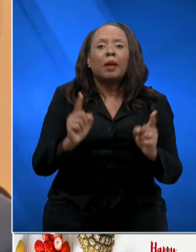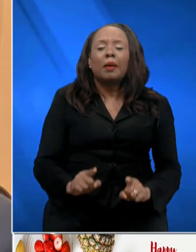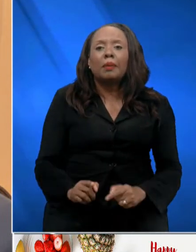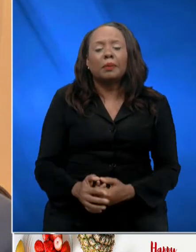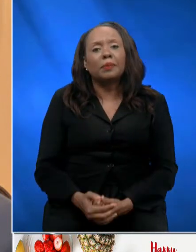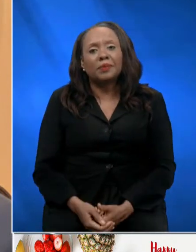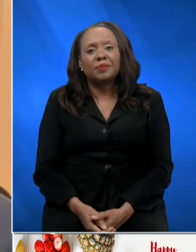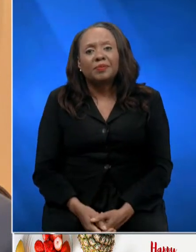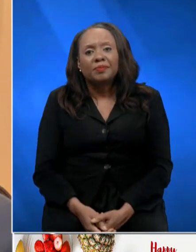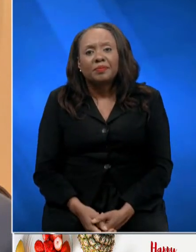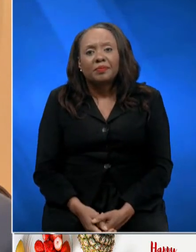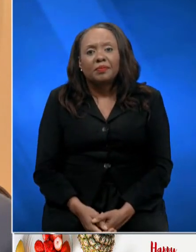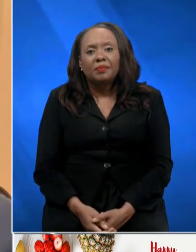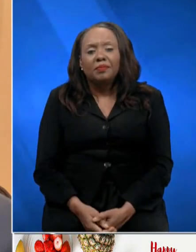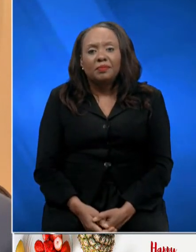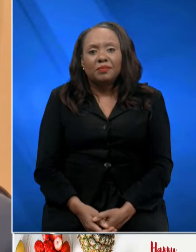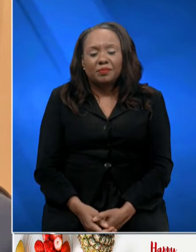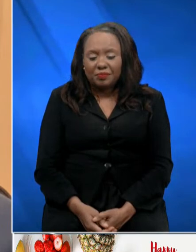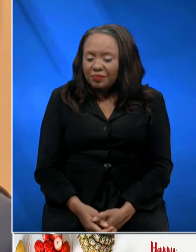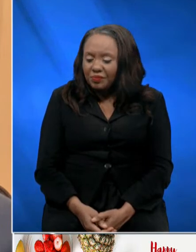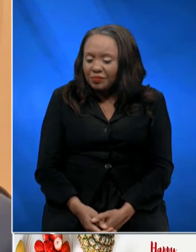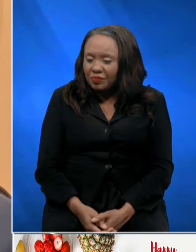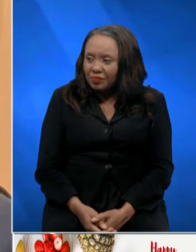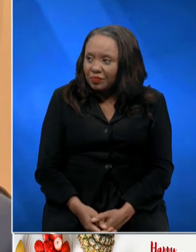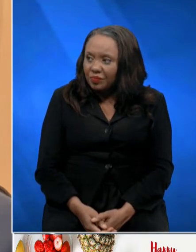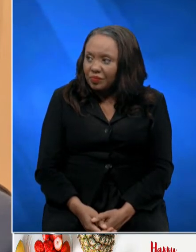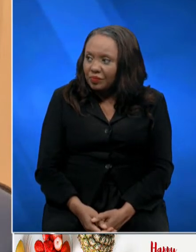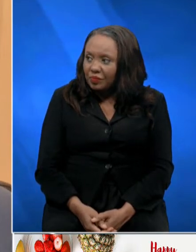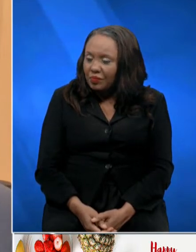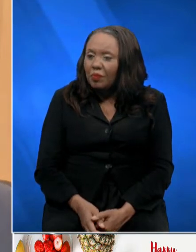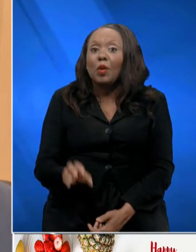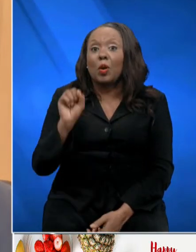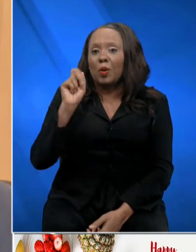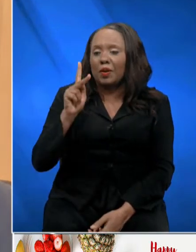person. Yeah, absolutely.